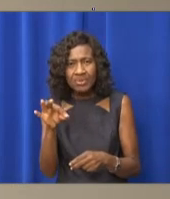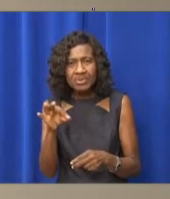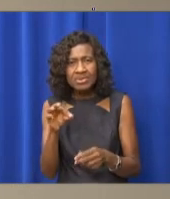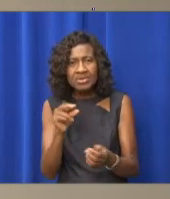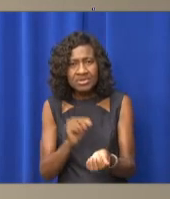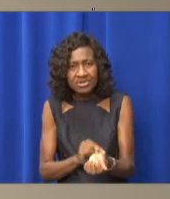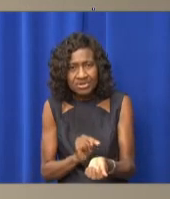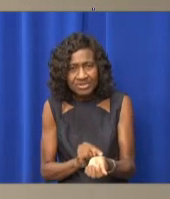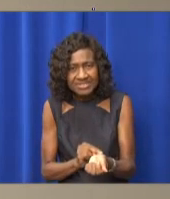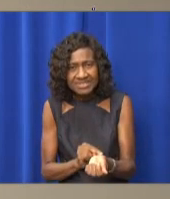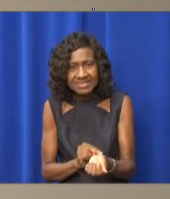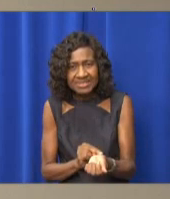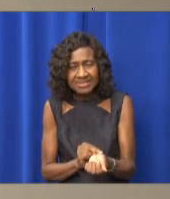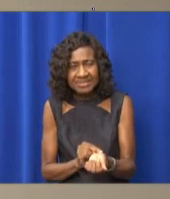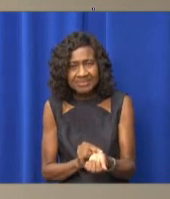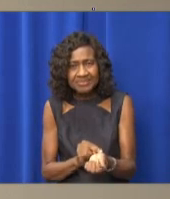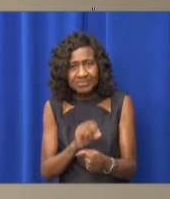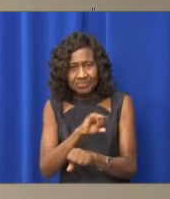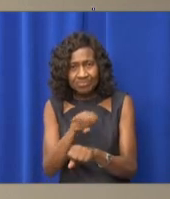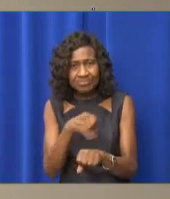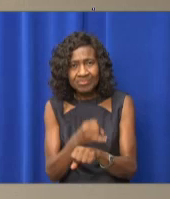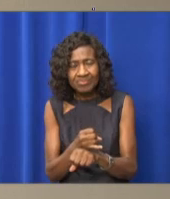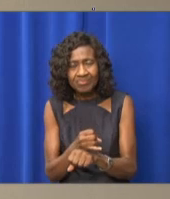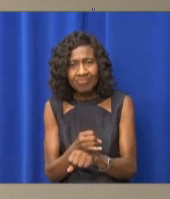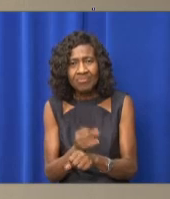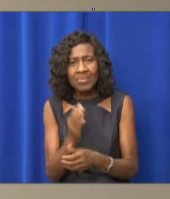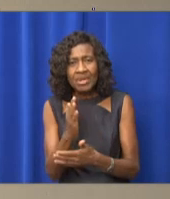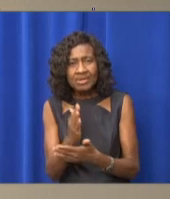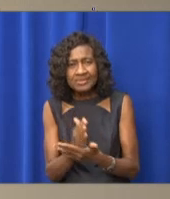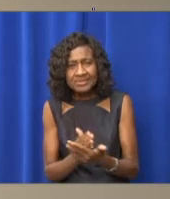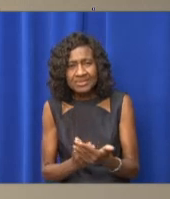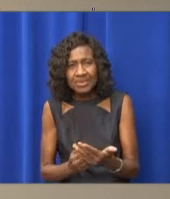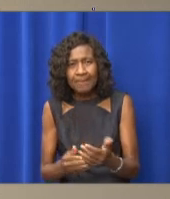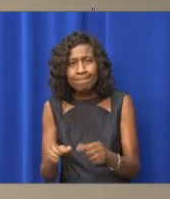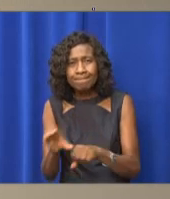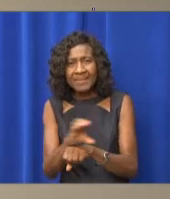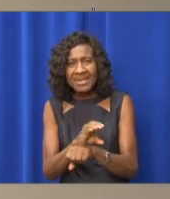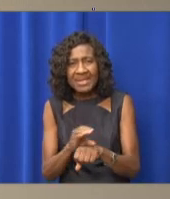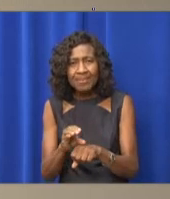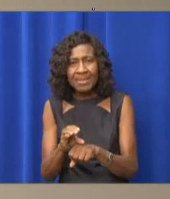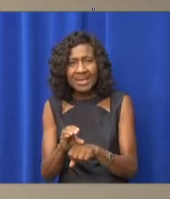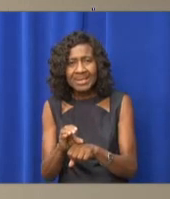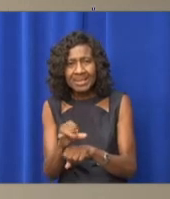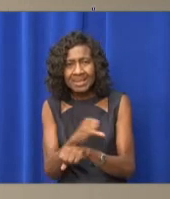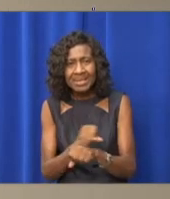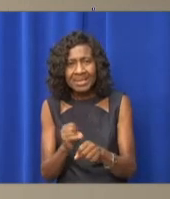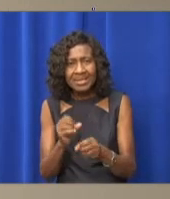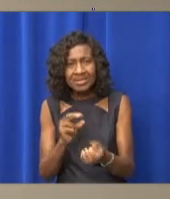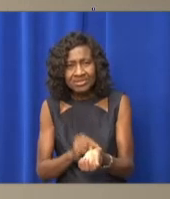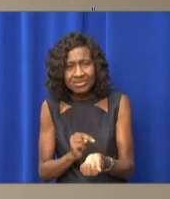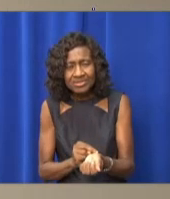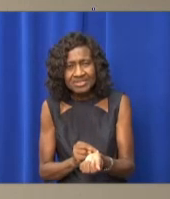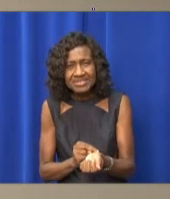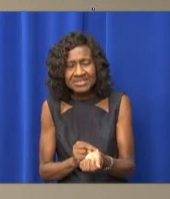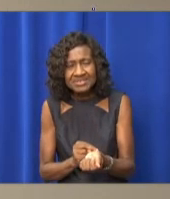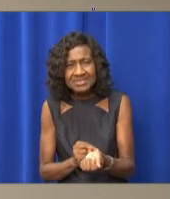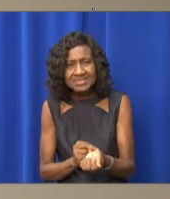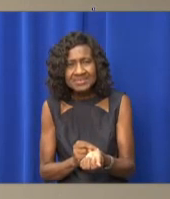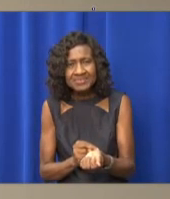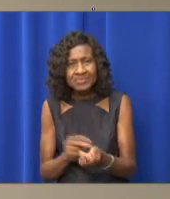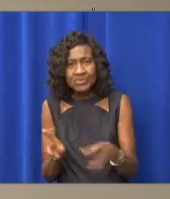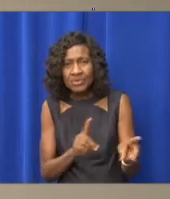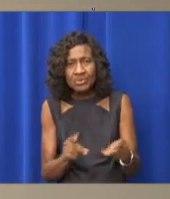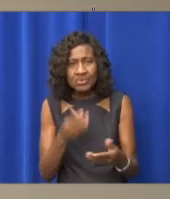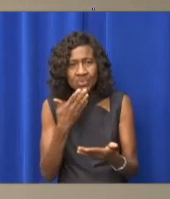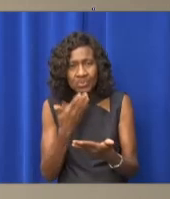Some of our own Caymanian nurses have made such a great impact on our islands. I can think of a few who have been honored